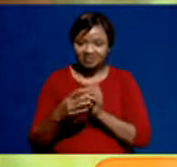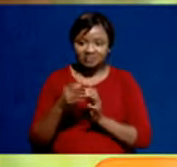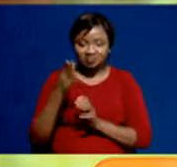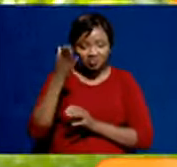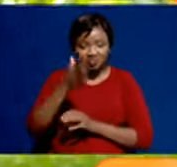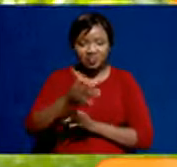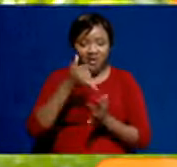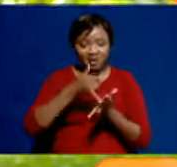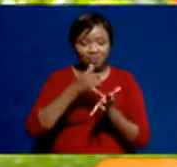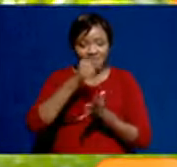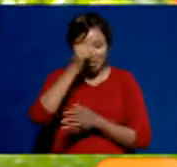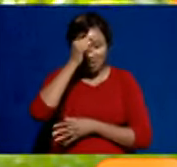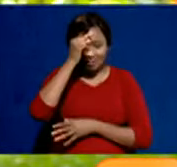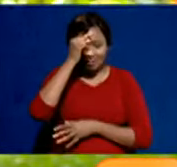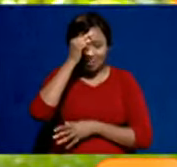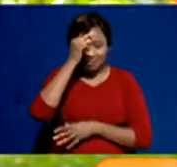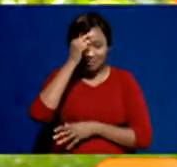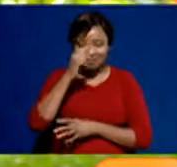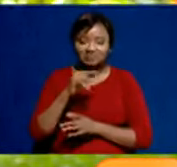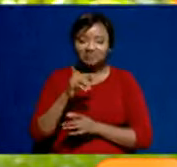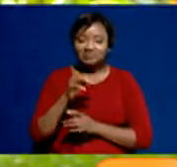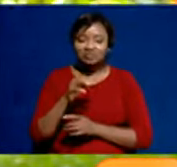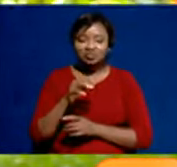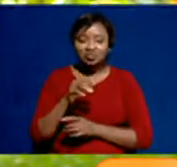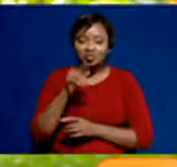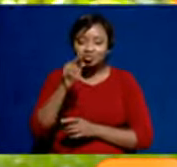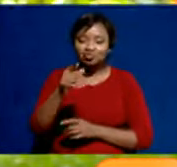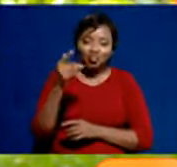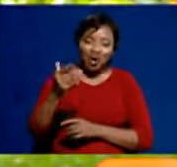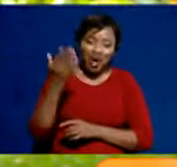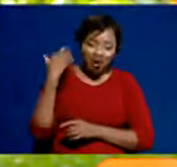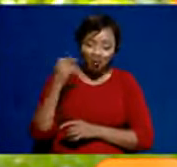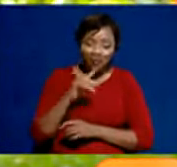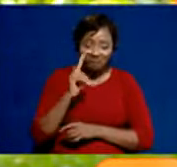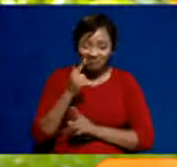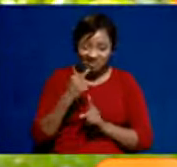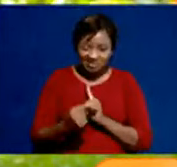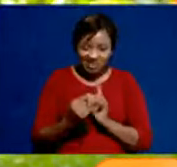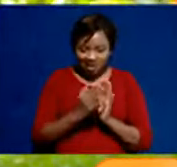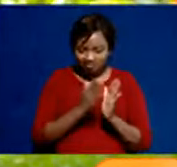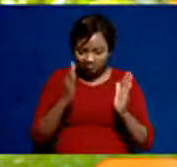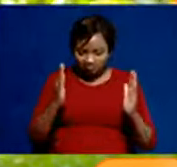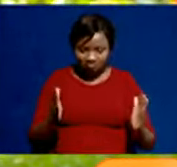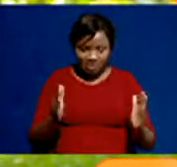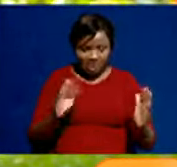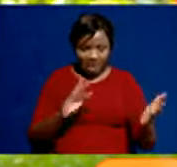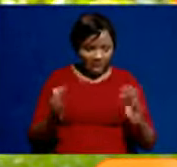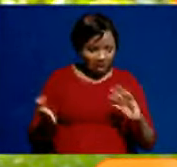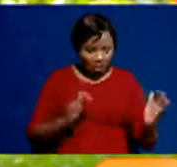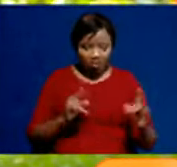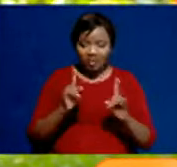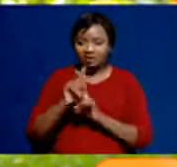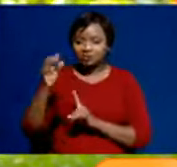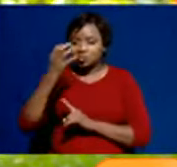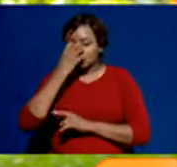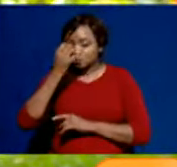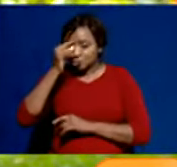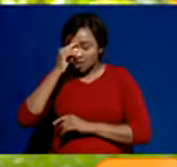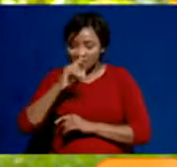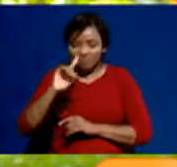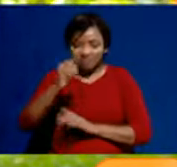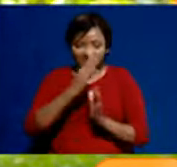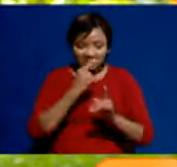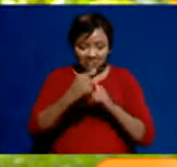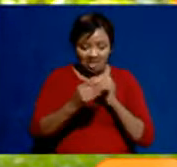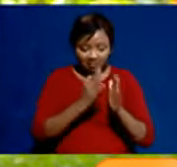Yeah. Yes. So based on your memory, what you did in the first year, yeah, and what the Ruto regime has done in the first